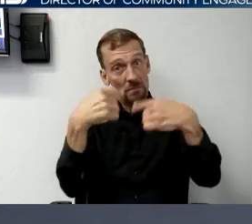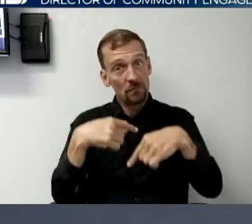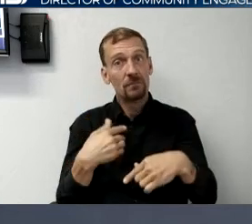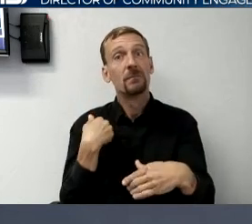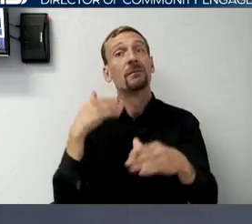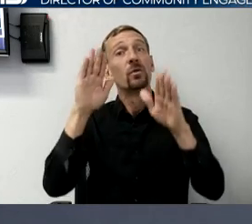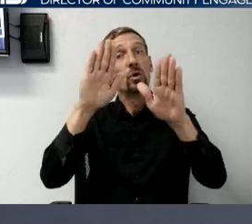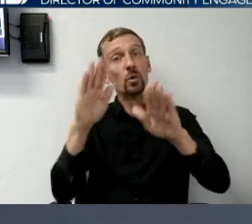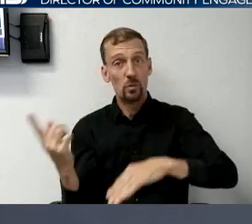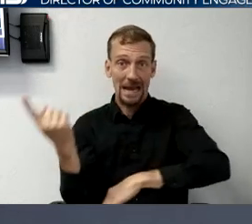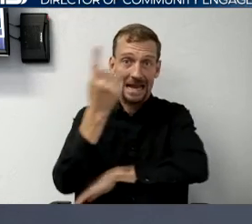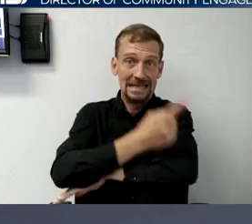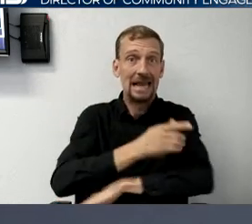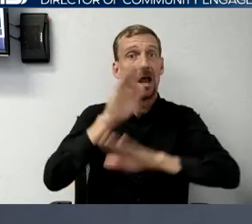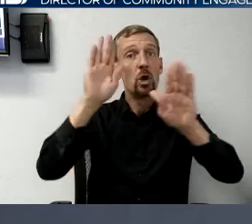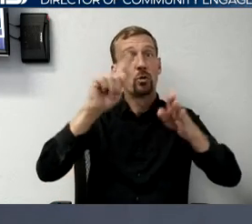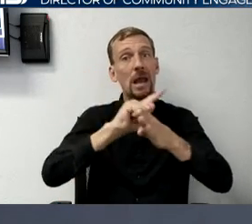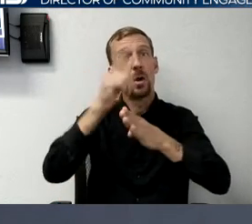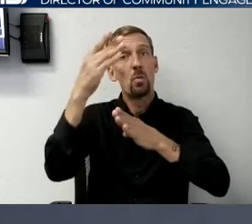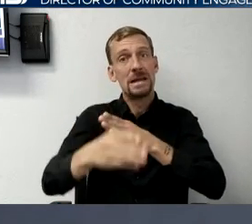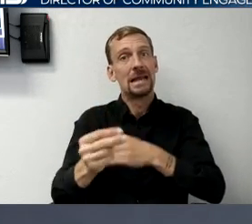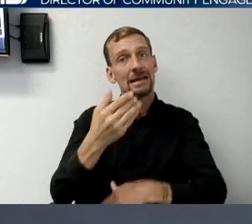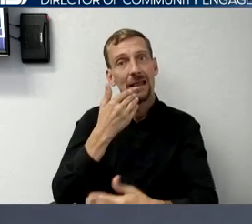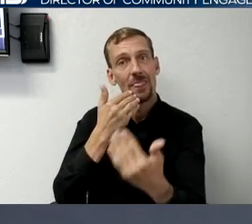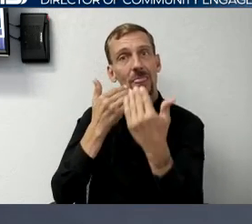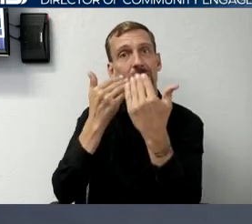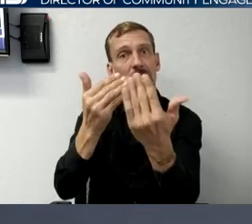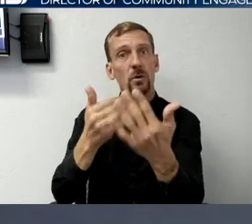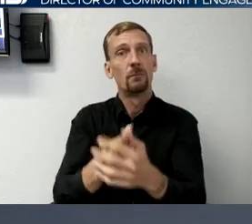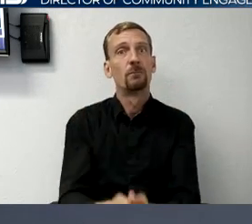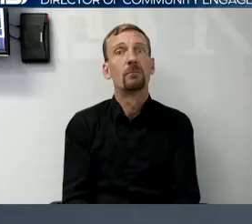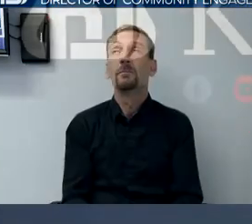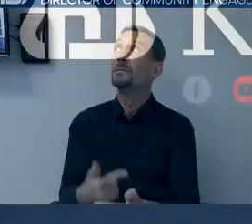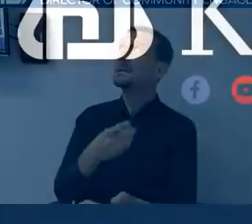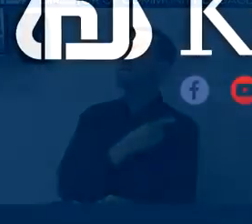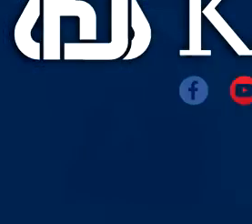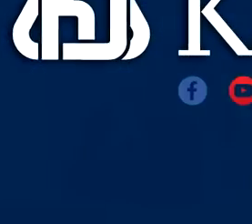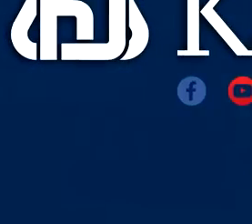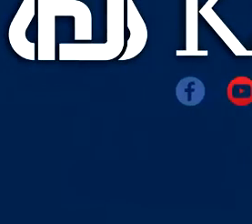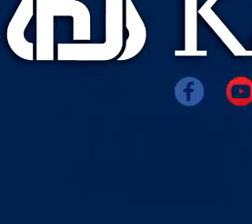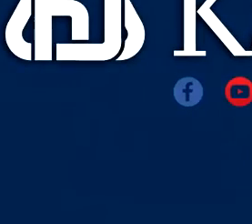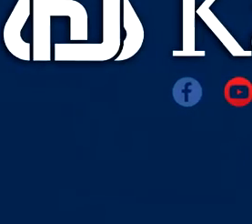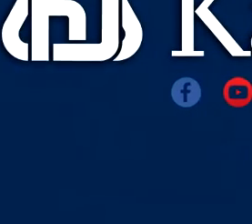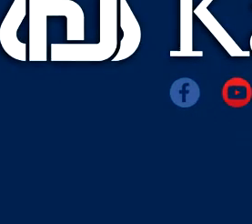you have the rest of the great day and have a great weekend. Thank you. Thank you, everybody.